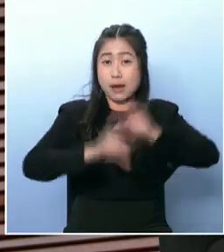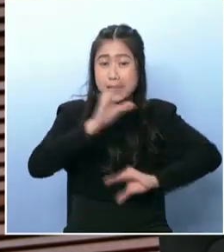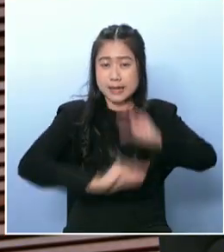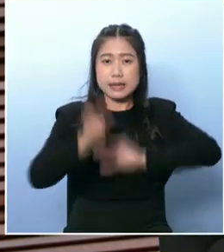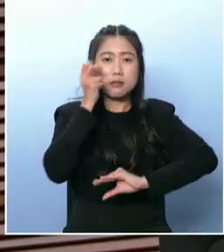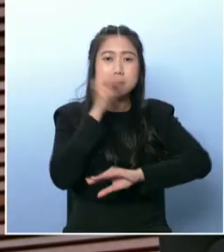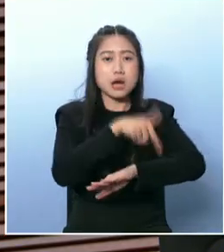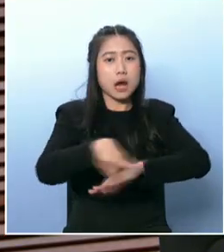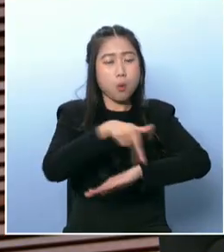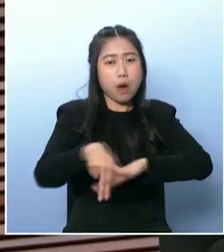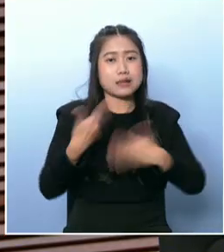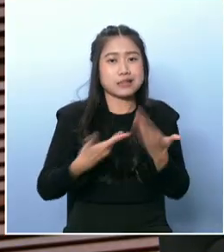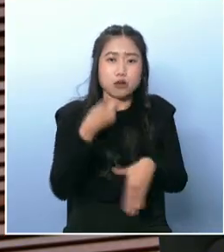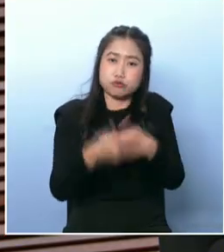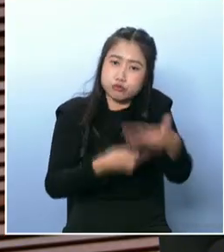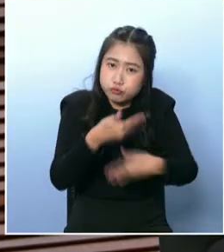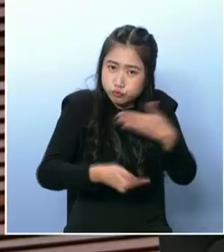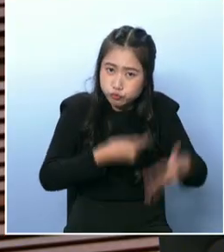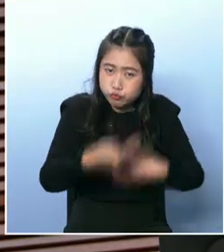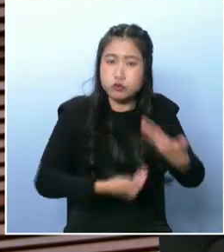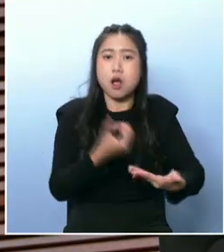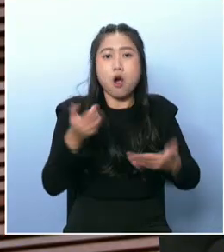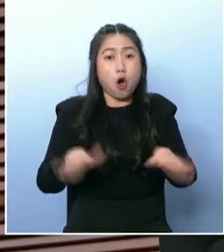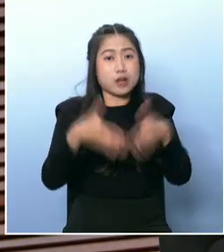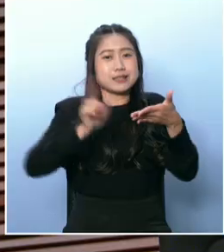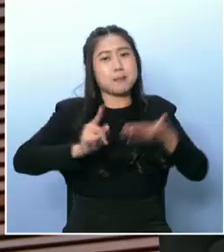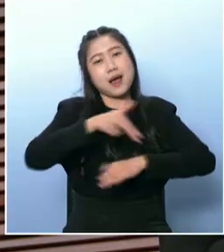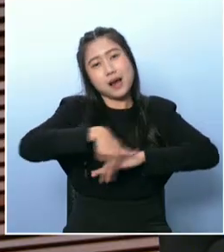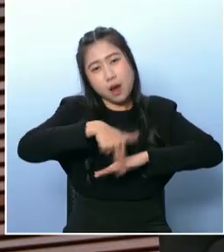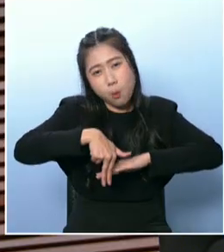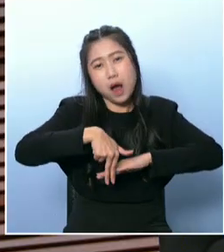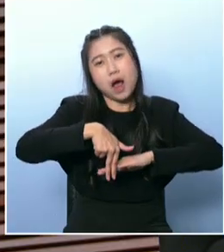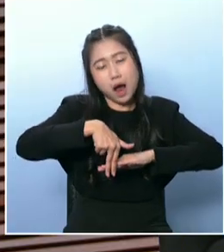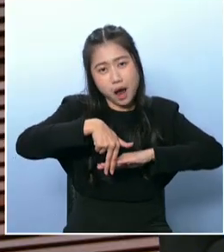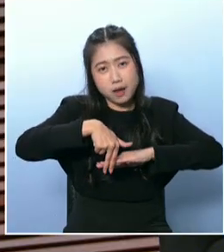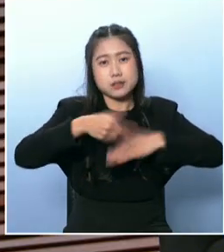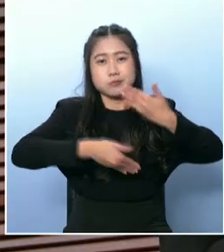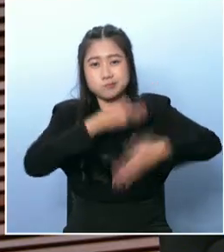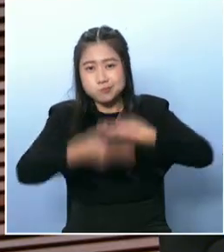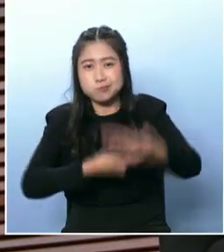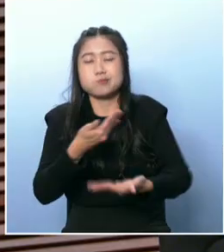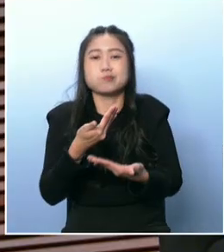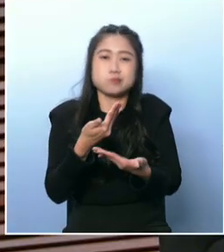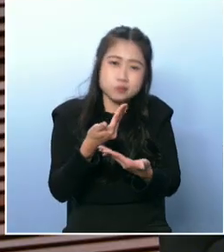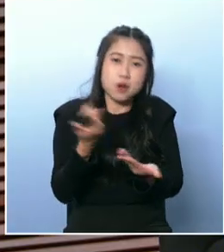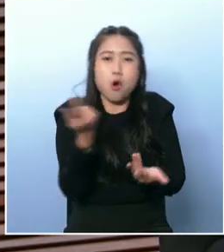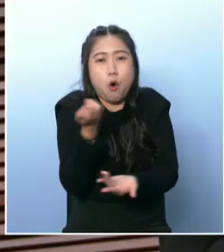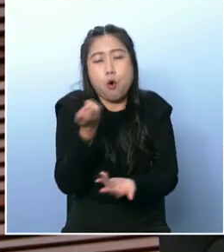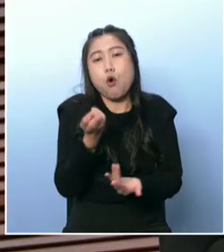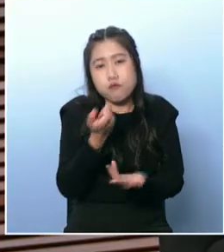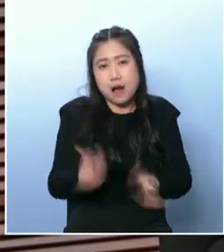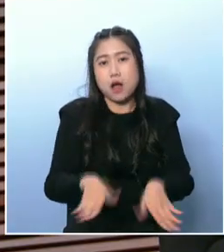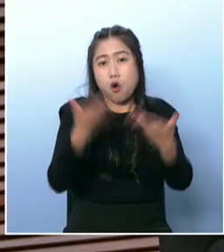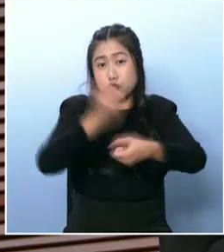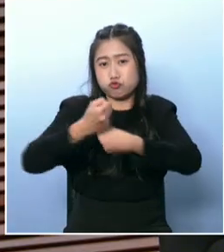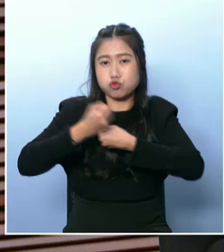the special scheme, we are actually having some of the projects that go into